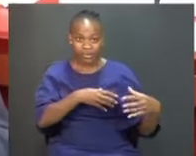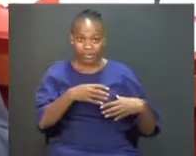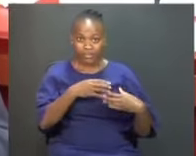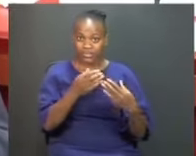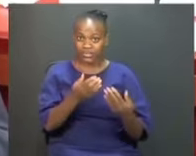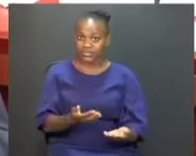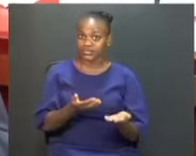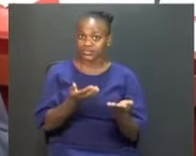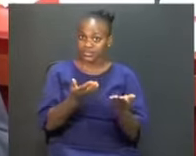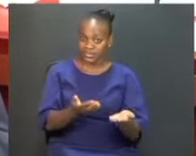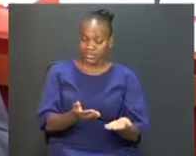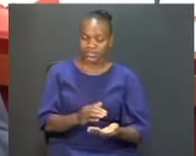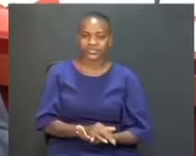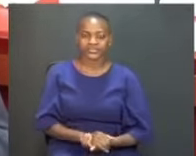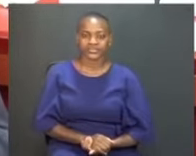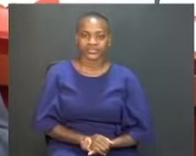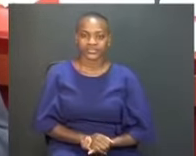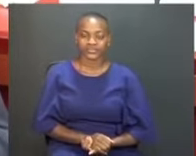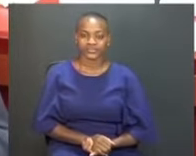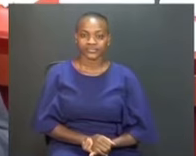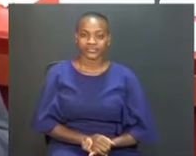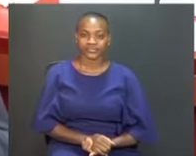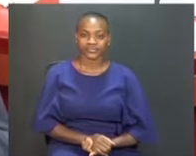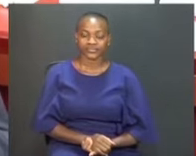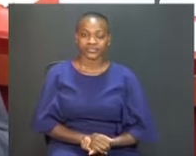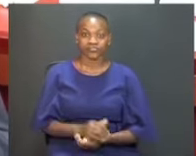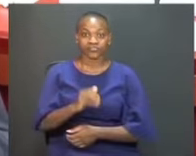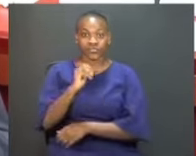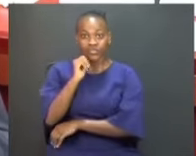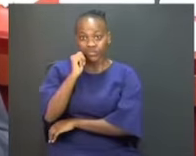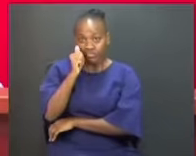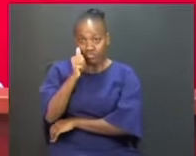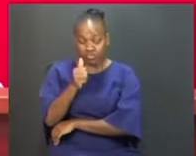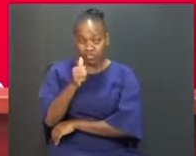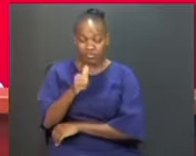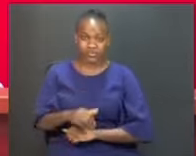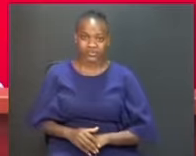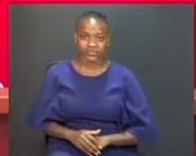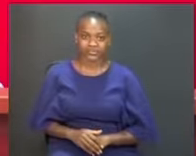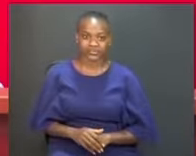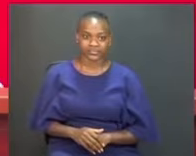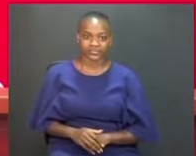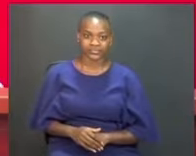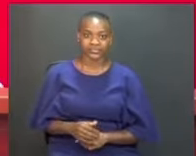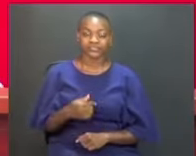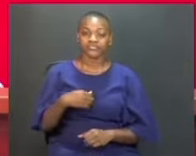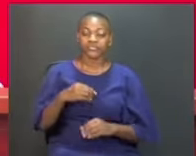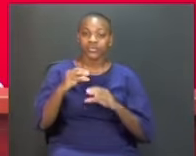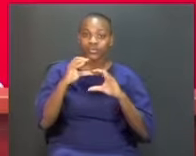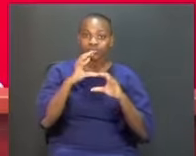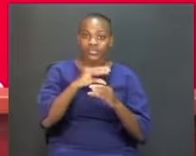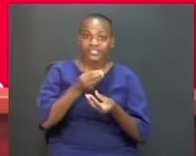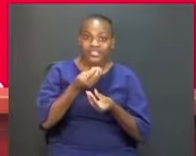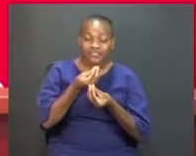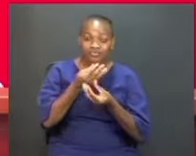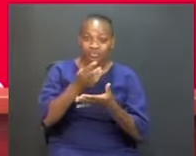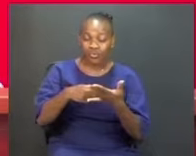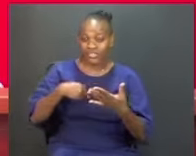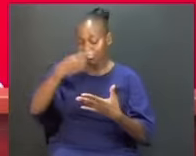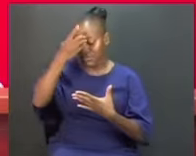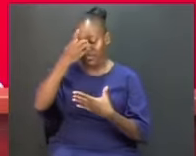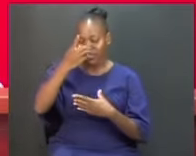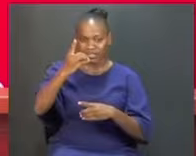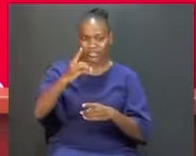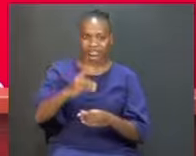and tomorrow I will then communicate my decision to